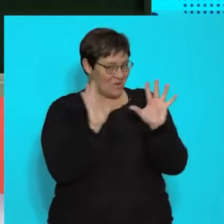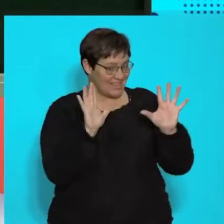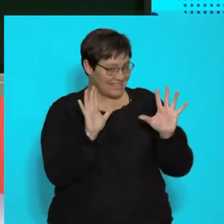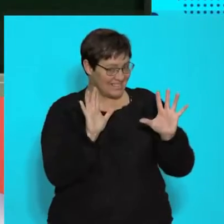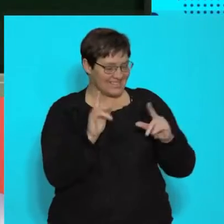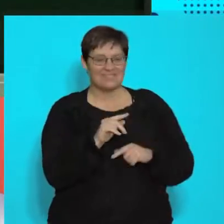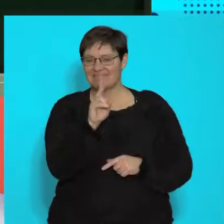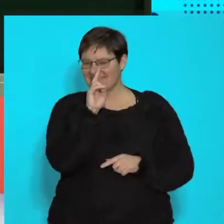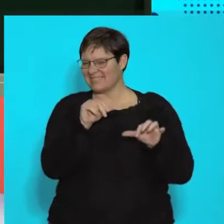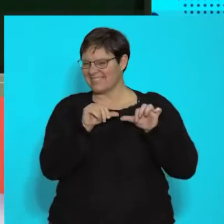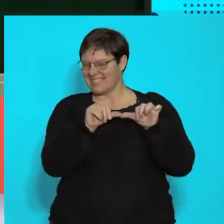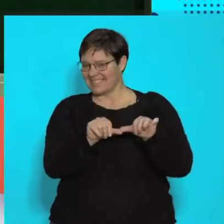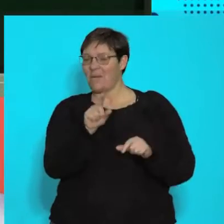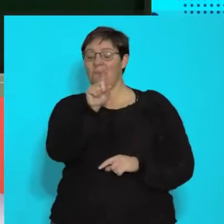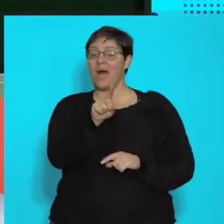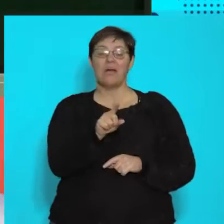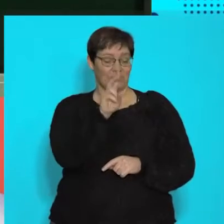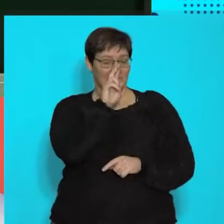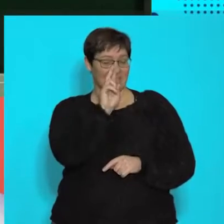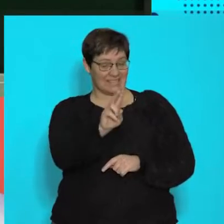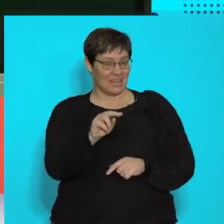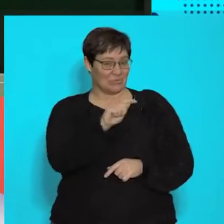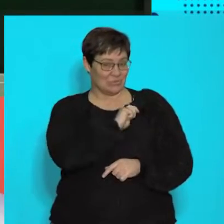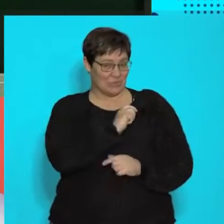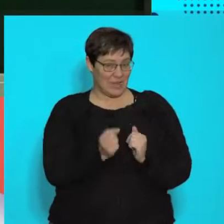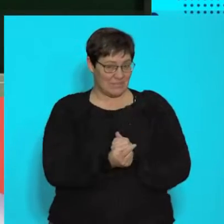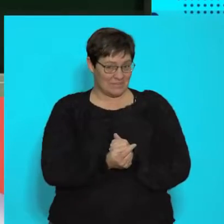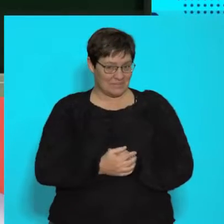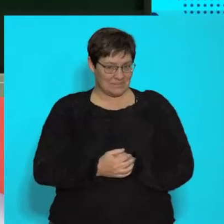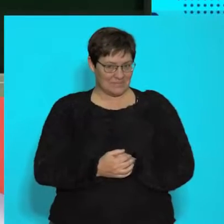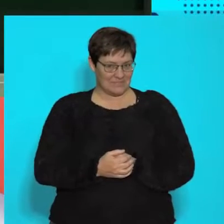you, so stick around because you're actually going to see the real thing.